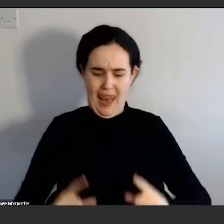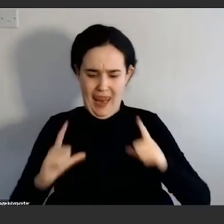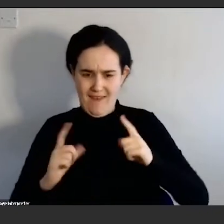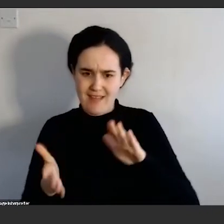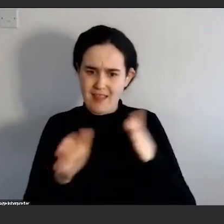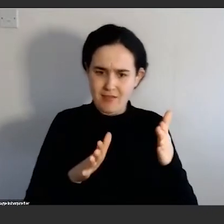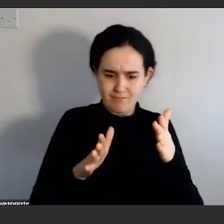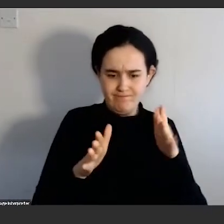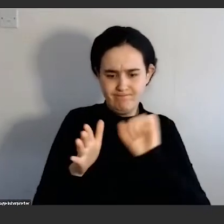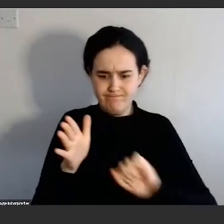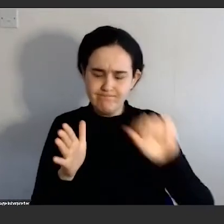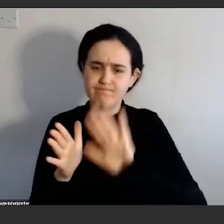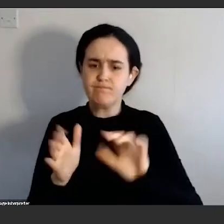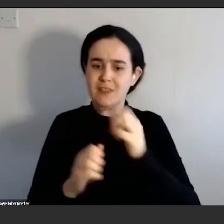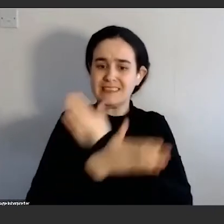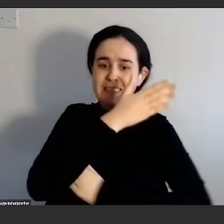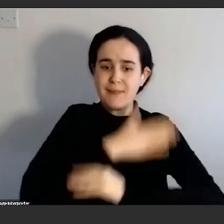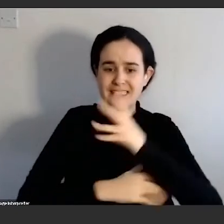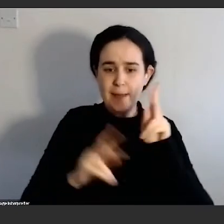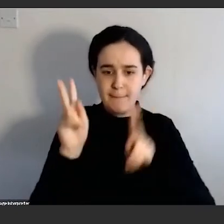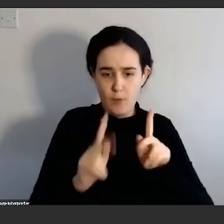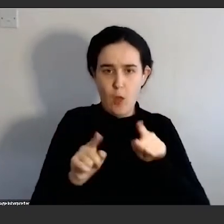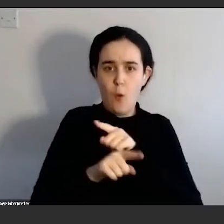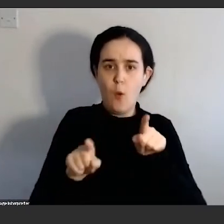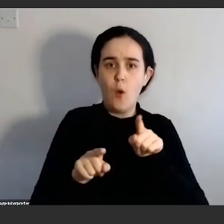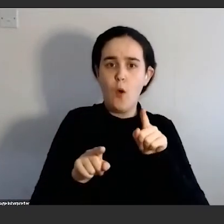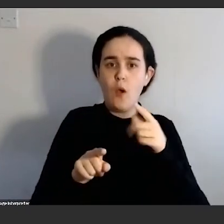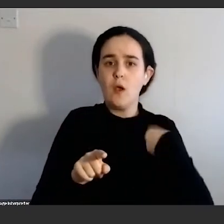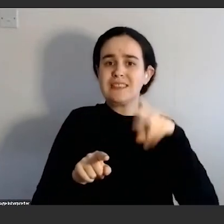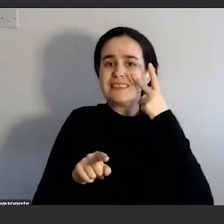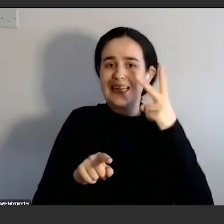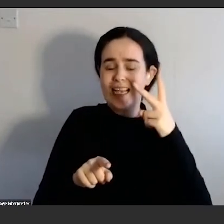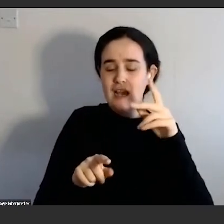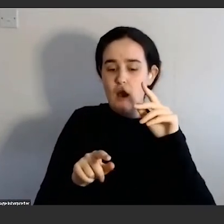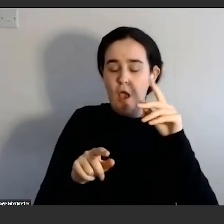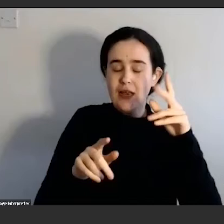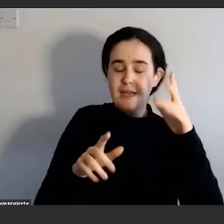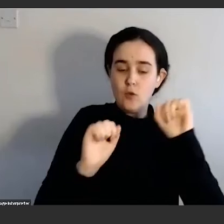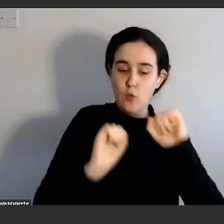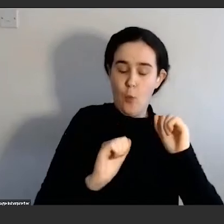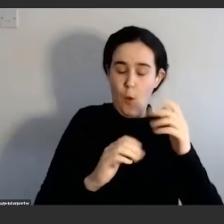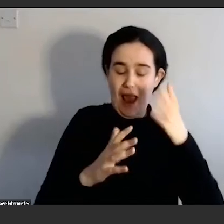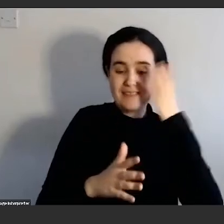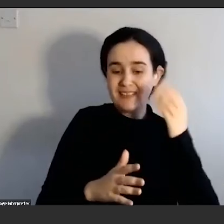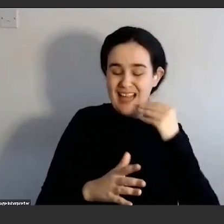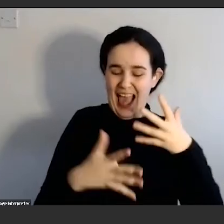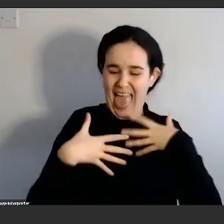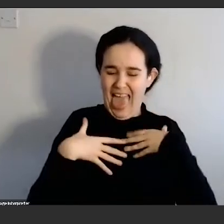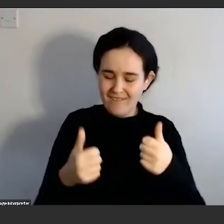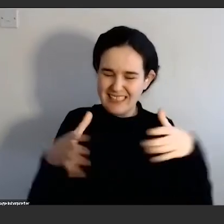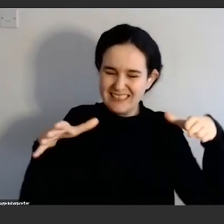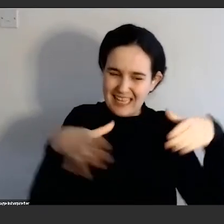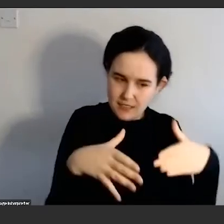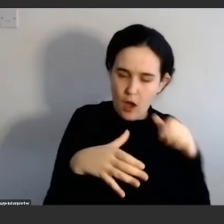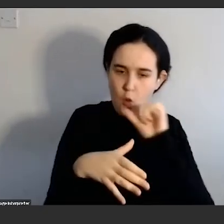disability and then your experience in the health sector. What can you share with us that helps us understand the challenges better,